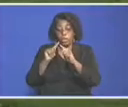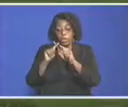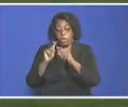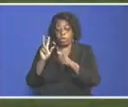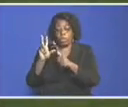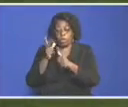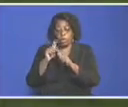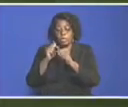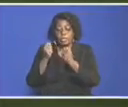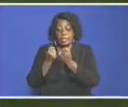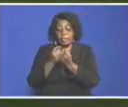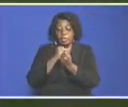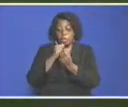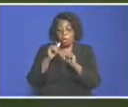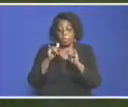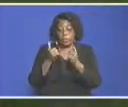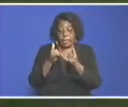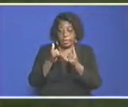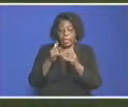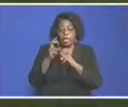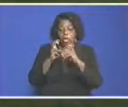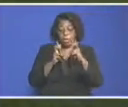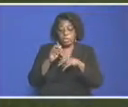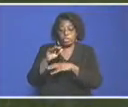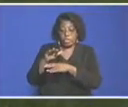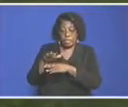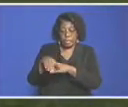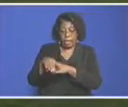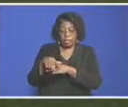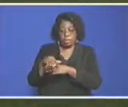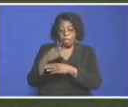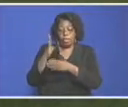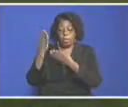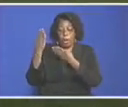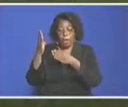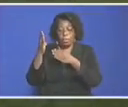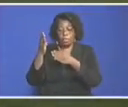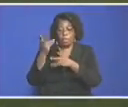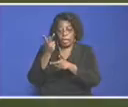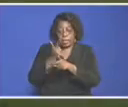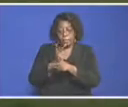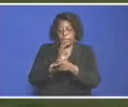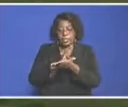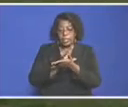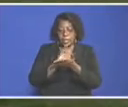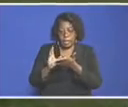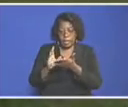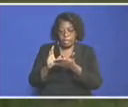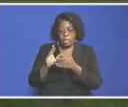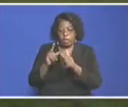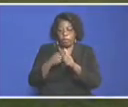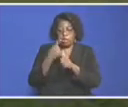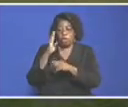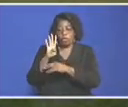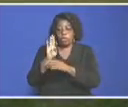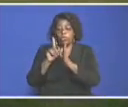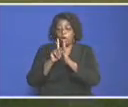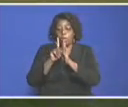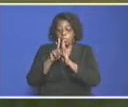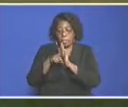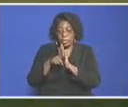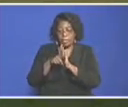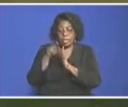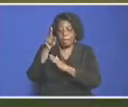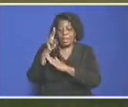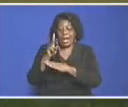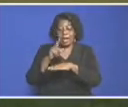Anguilla, who have not started their play in the competition as yet. The Bahamas was able to keep it clean for the first 44 minutes of the game. However, just before